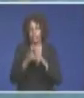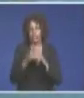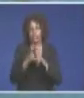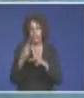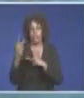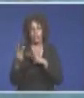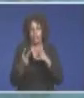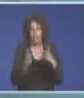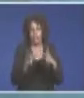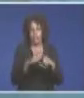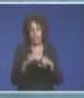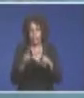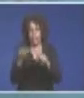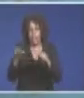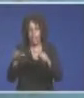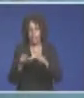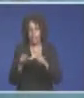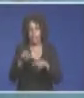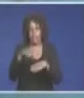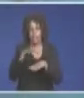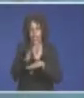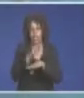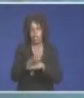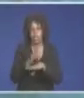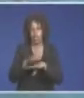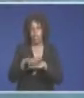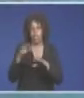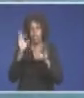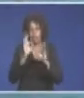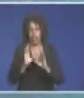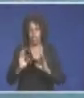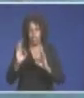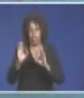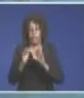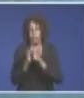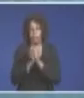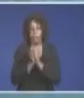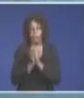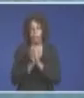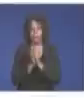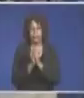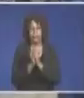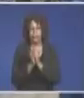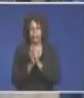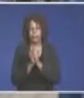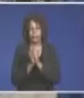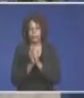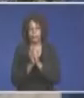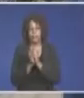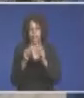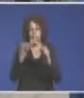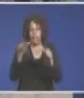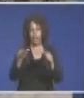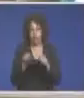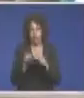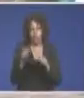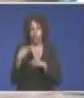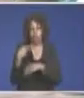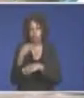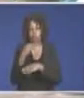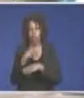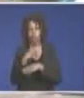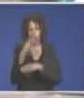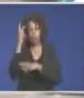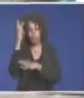Exuma's mainland come Friday. Jiminy DeSwain, ZNS Network News. Well, Area Member of Parliament Chester